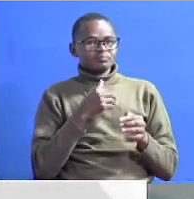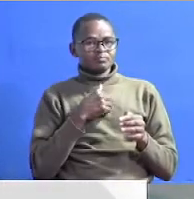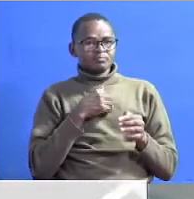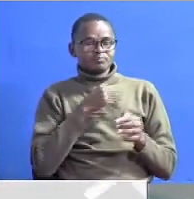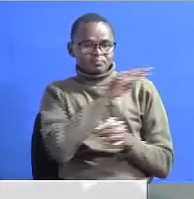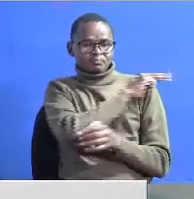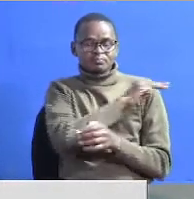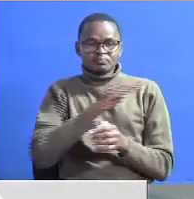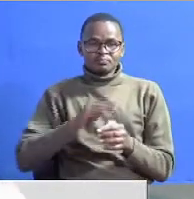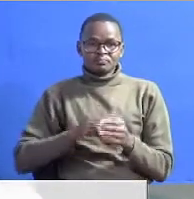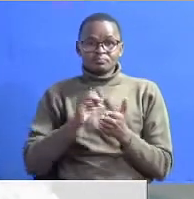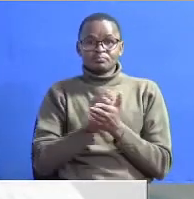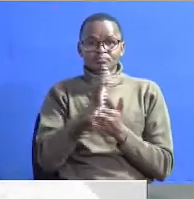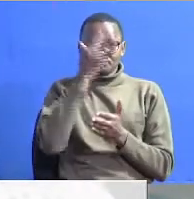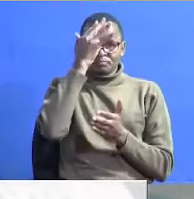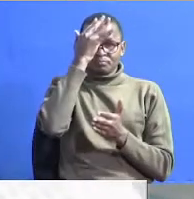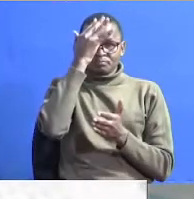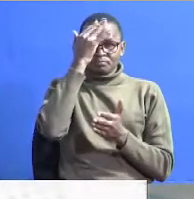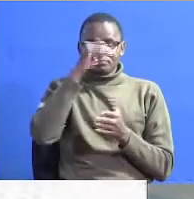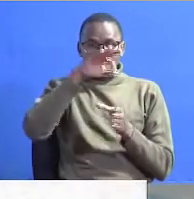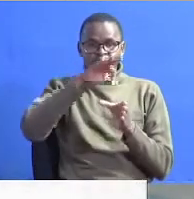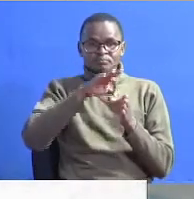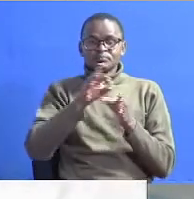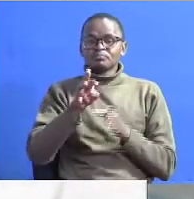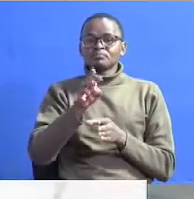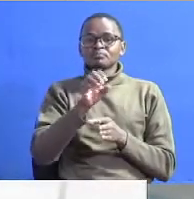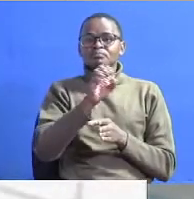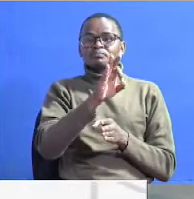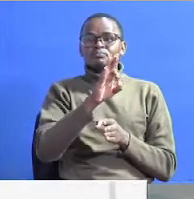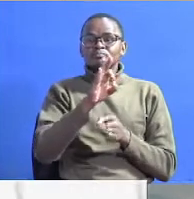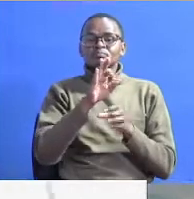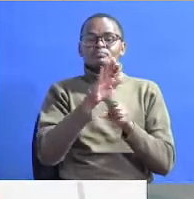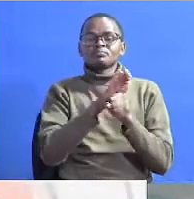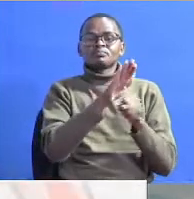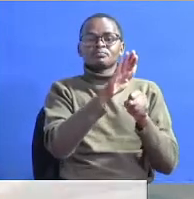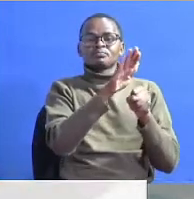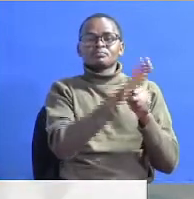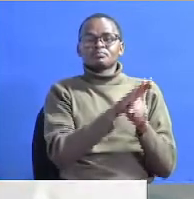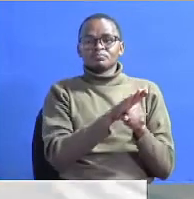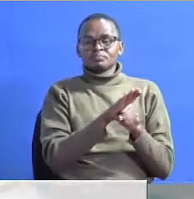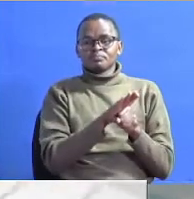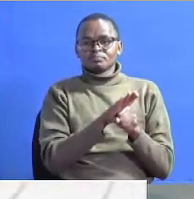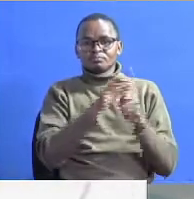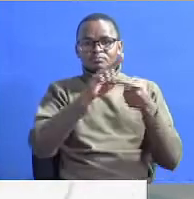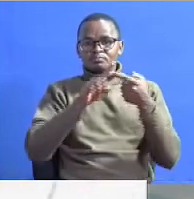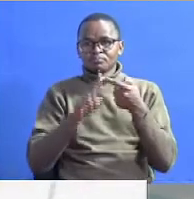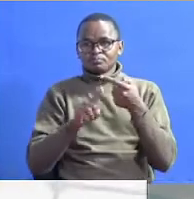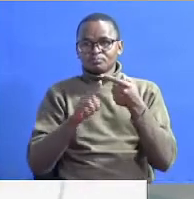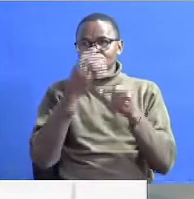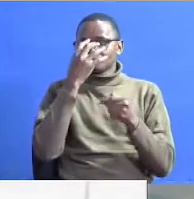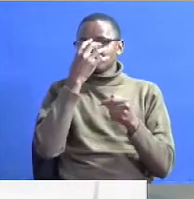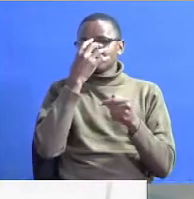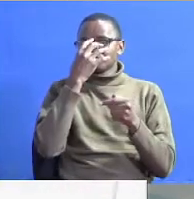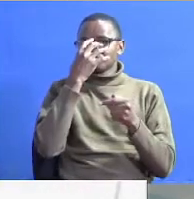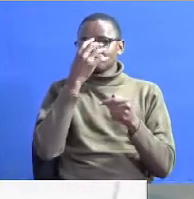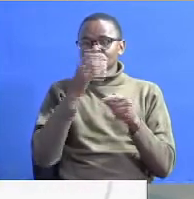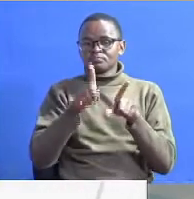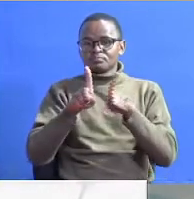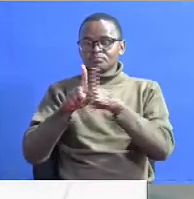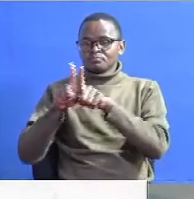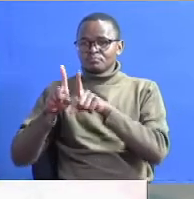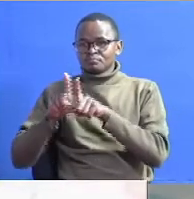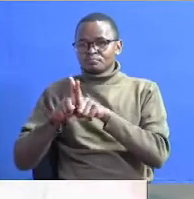Messiah. Right. And that is why they decided to vote for him overwhelmingly. Okay. But William Ruto